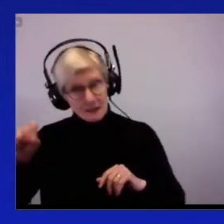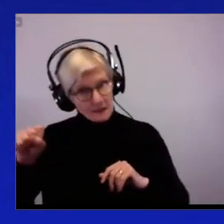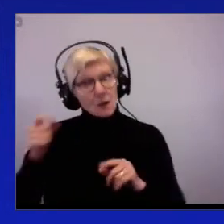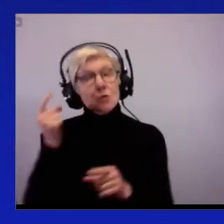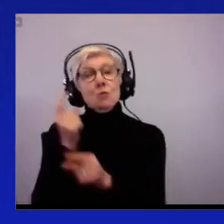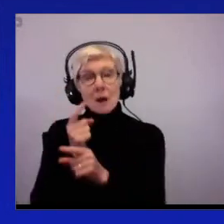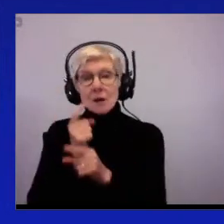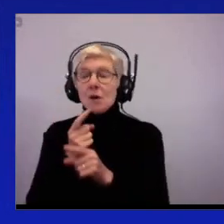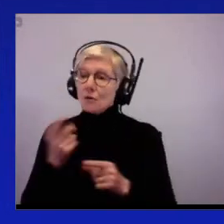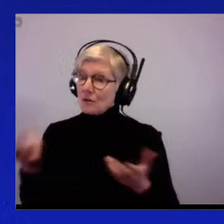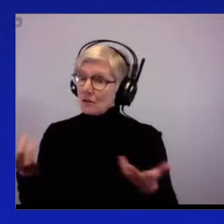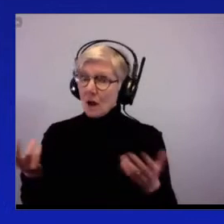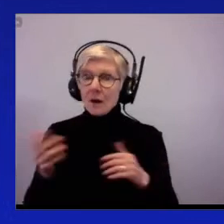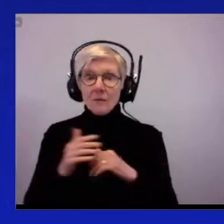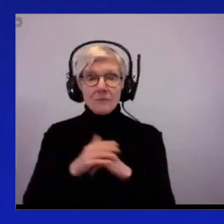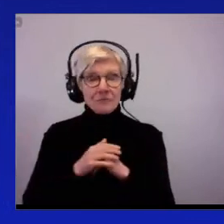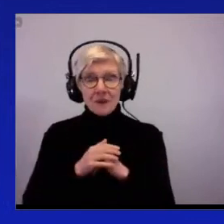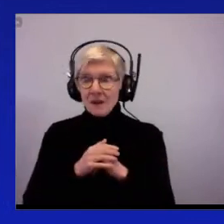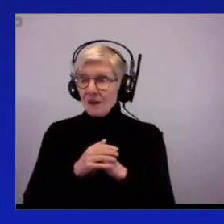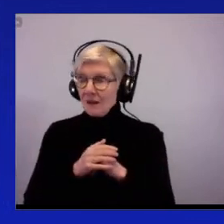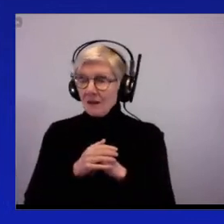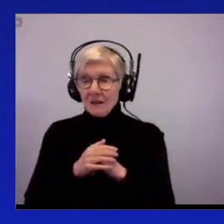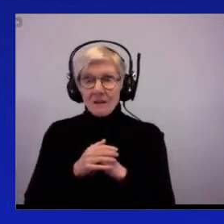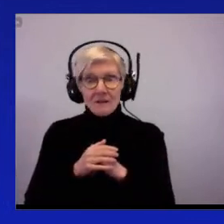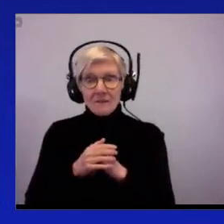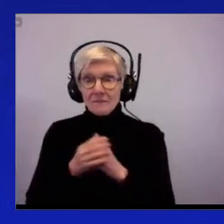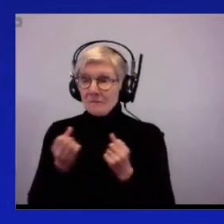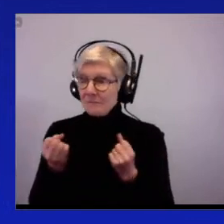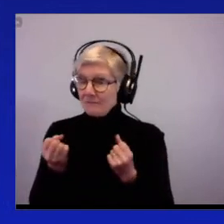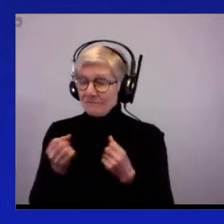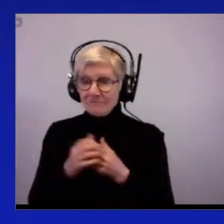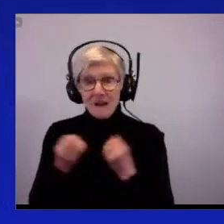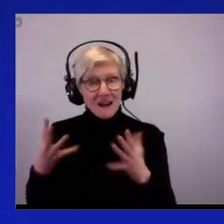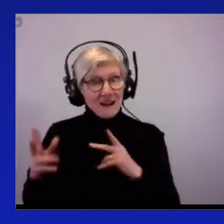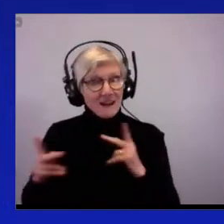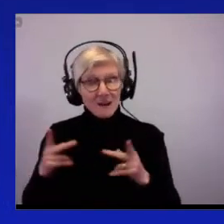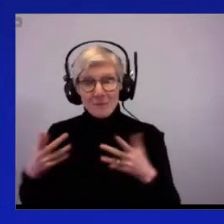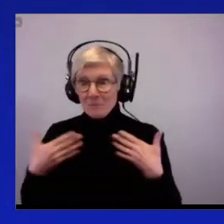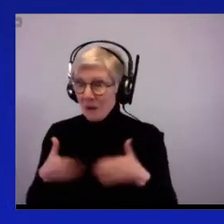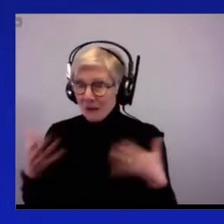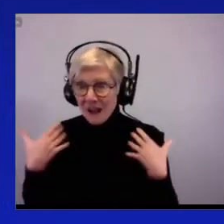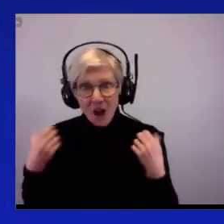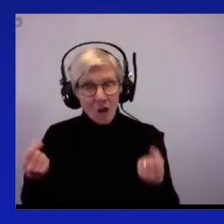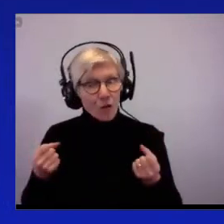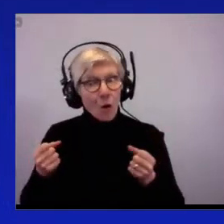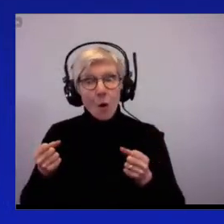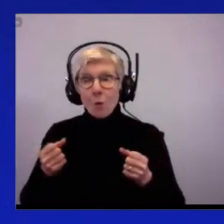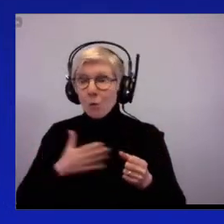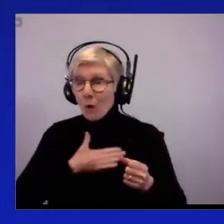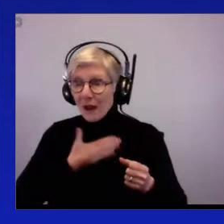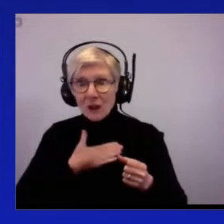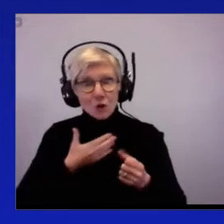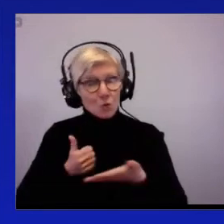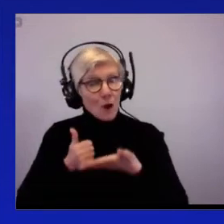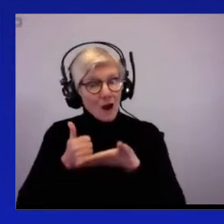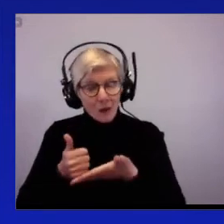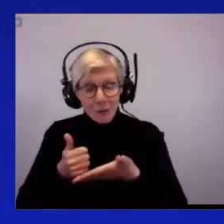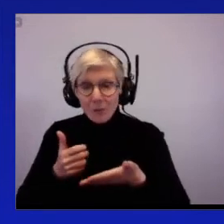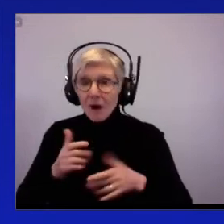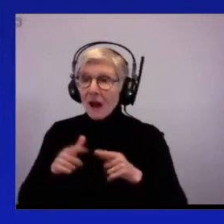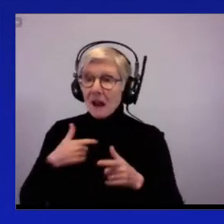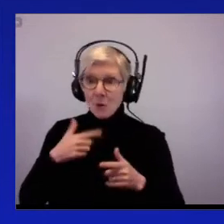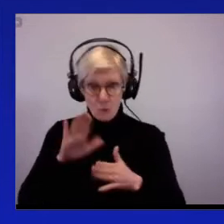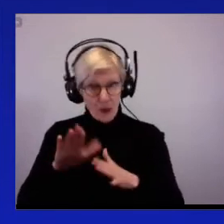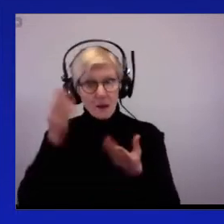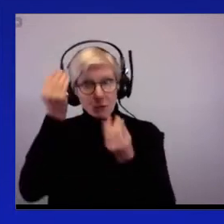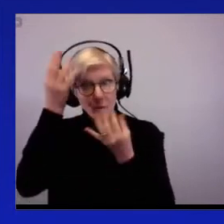pent-up sense of, well, I haven't been called yet because it is phase 3, but public health has already done that outreach, and we're compiling that